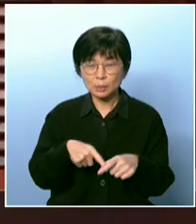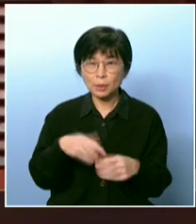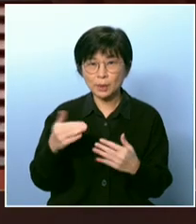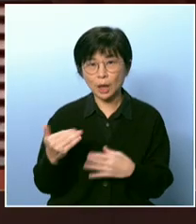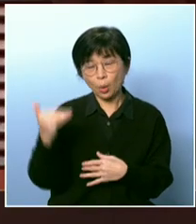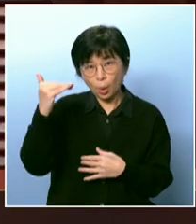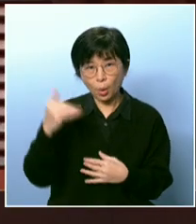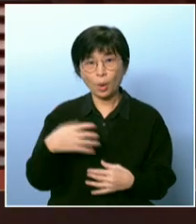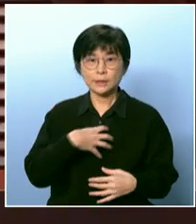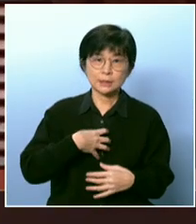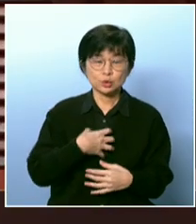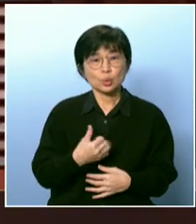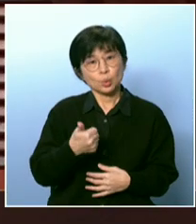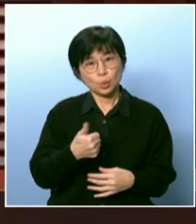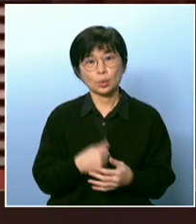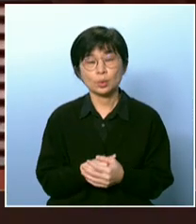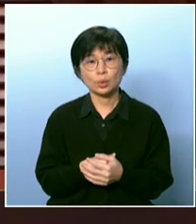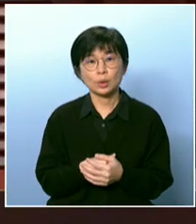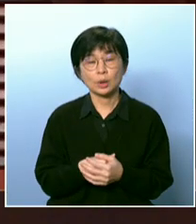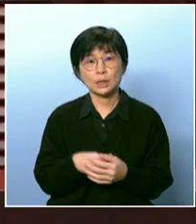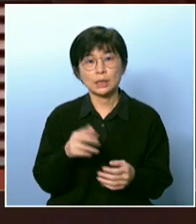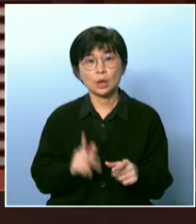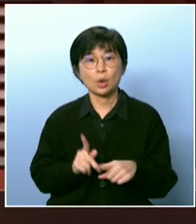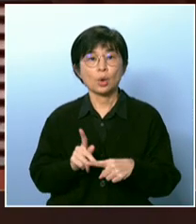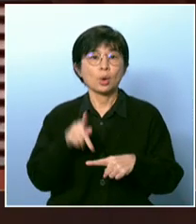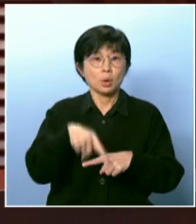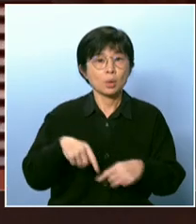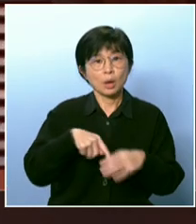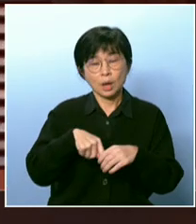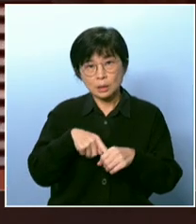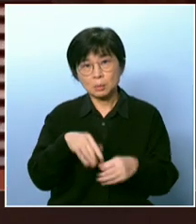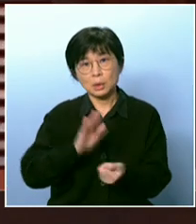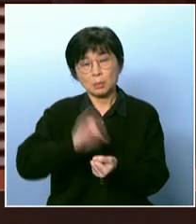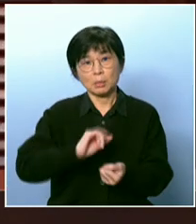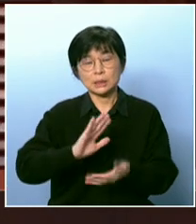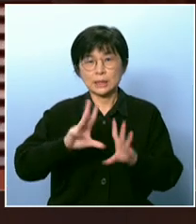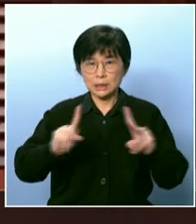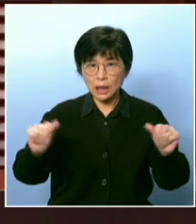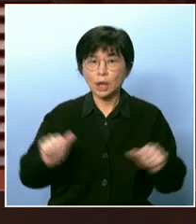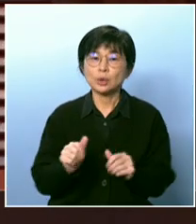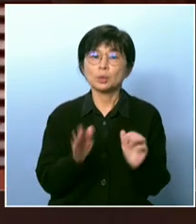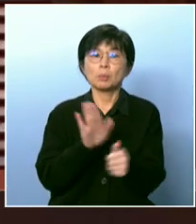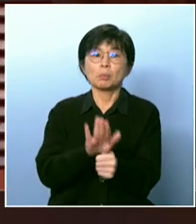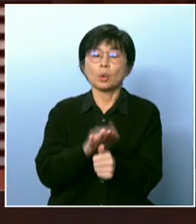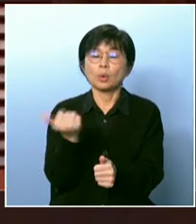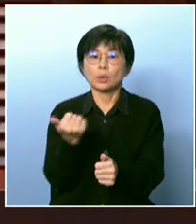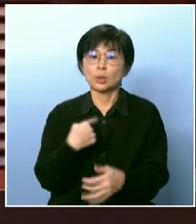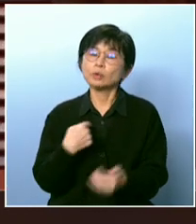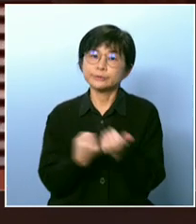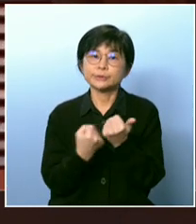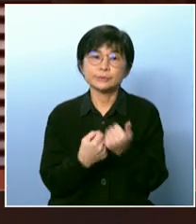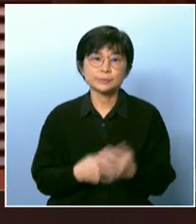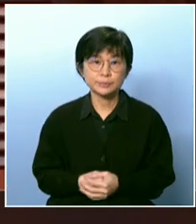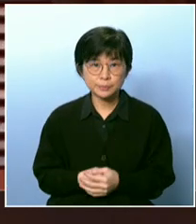participants would achieve higher income in due course. They have more positive emotions. I believe there